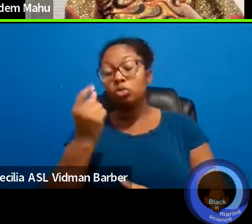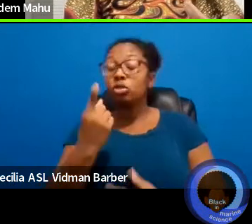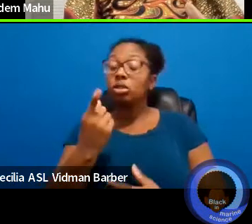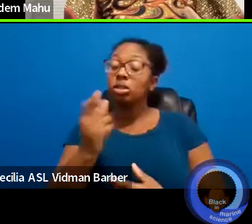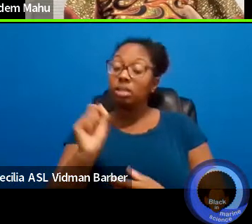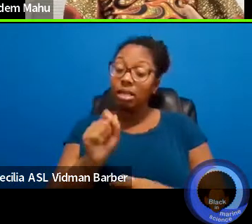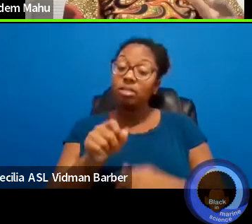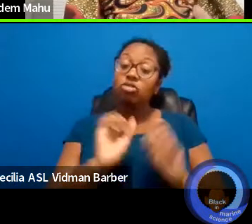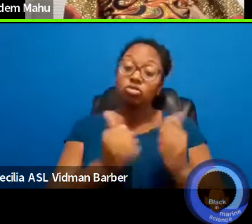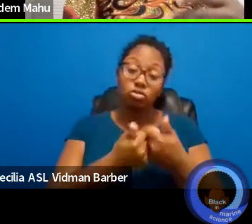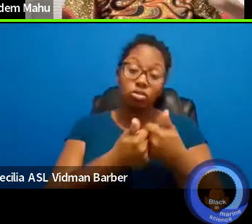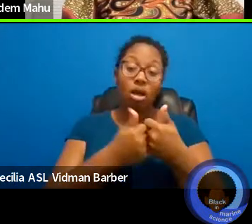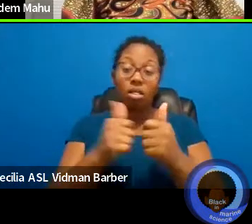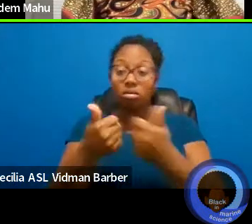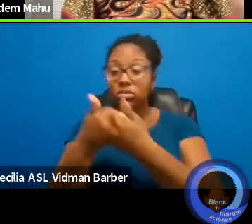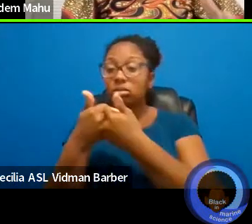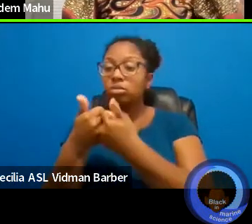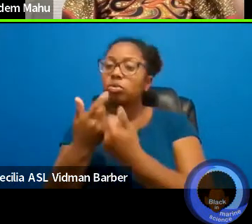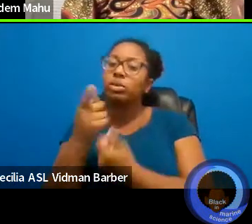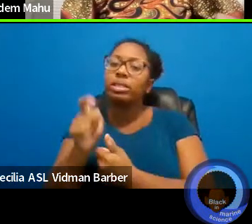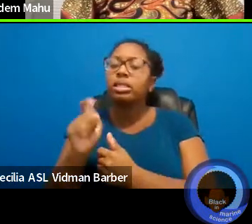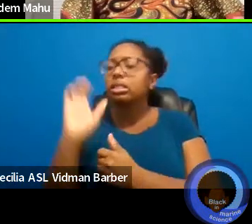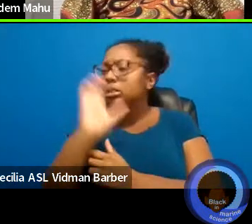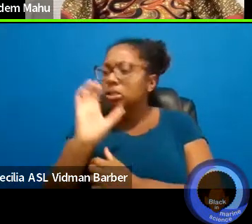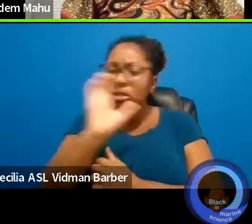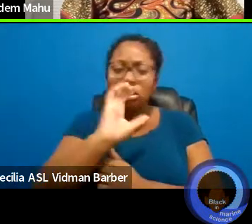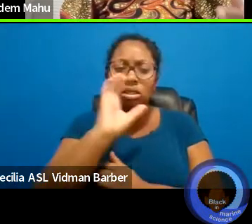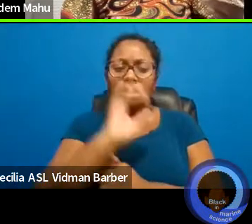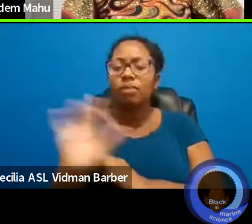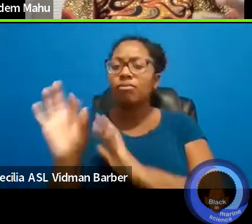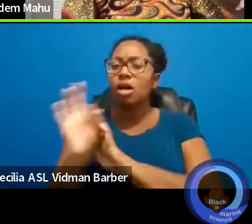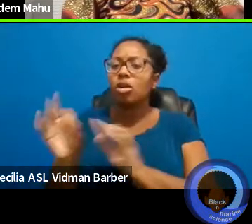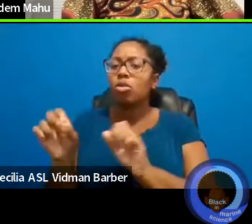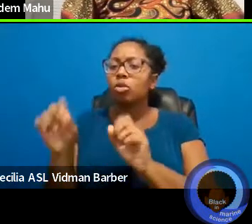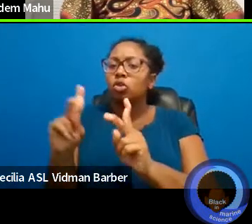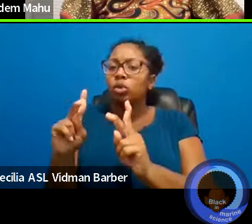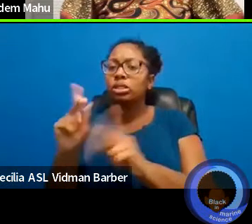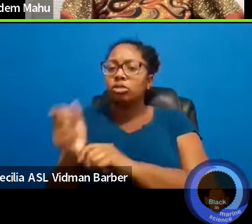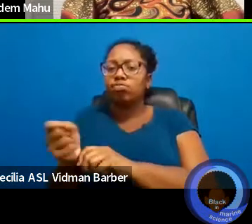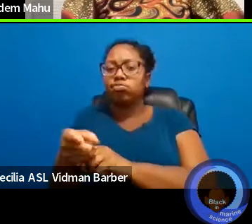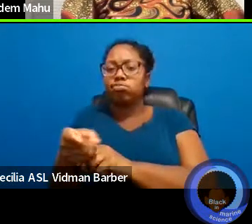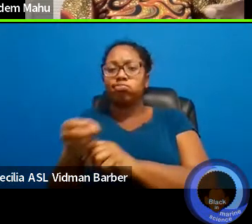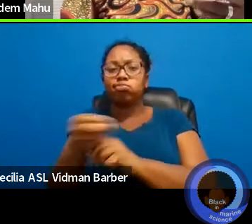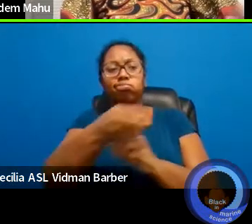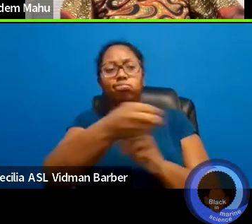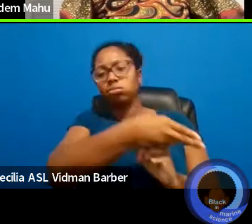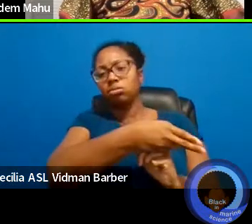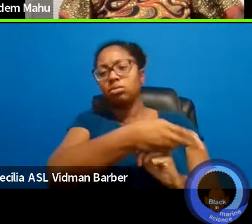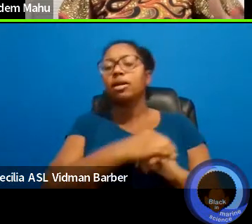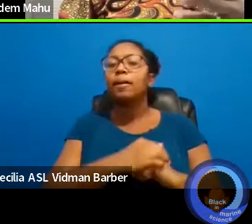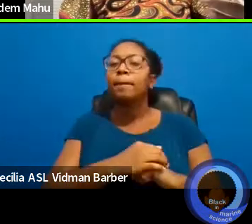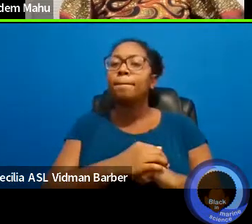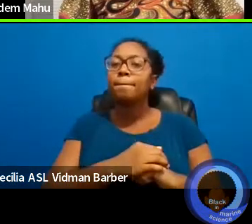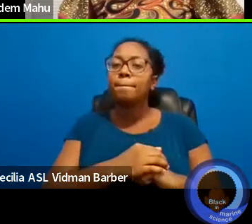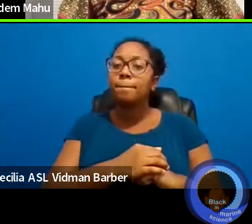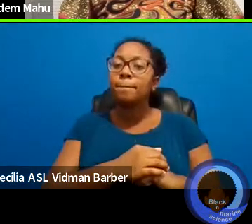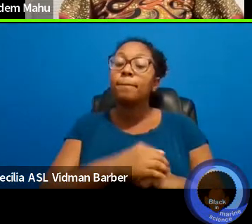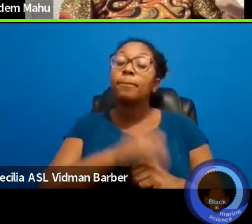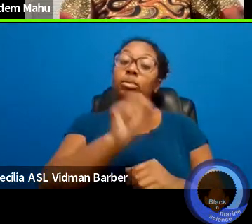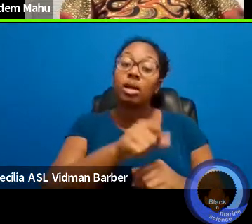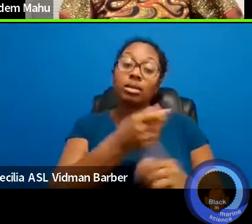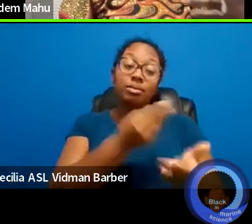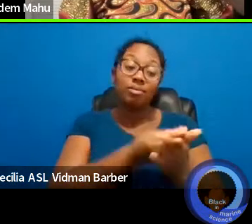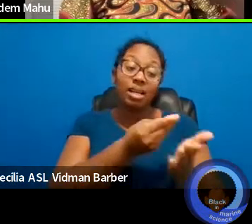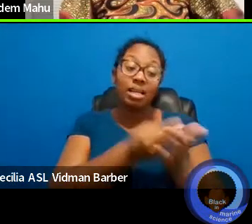need to find opportunities with these challenges. And so what I always say is that, yes, indeed, funding is